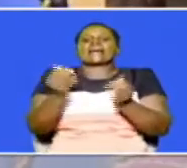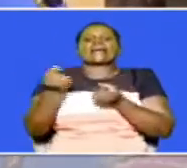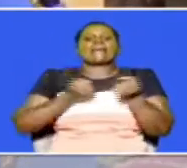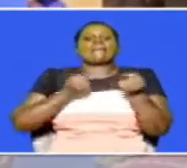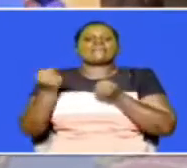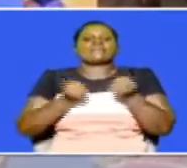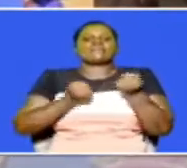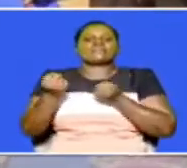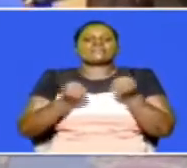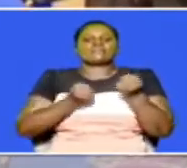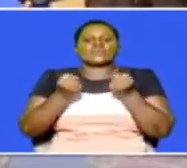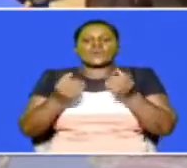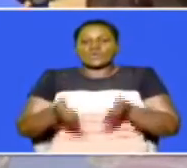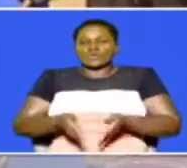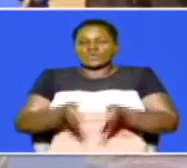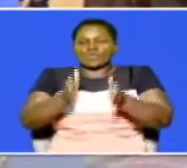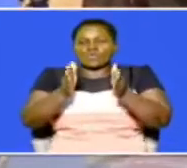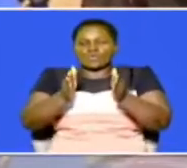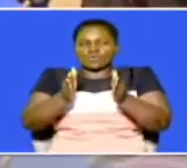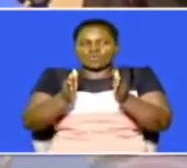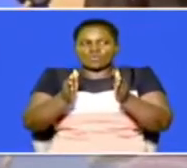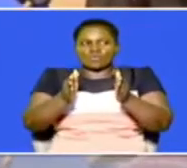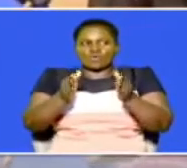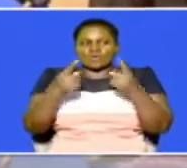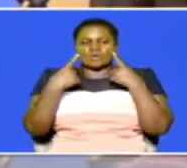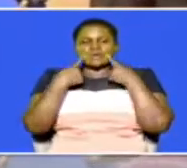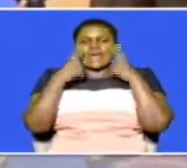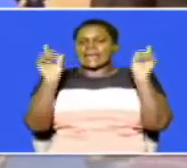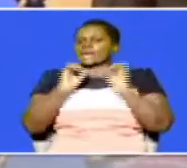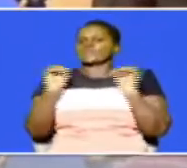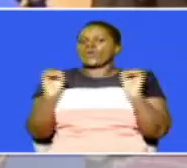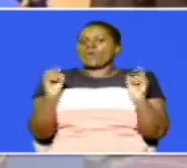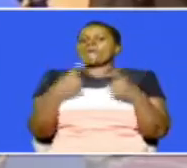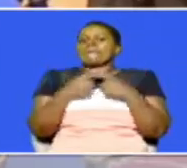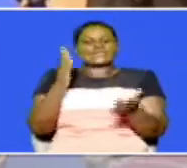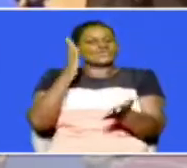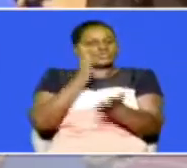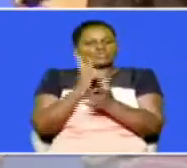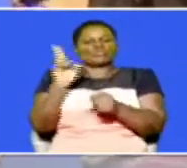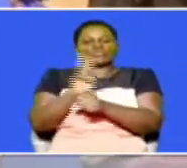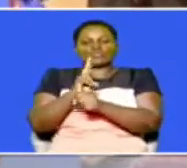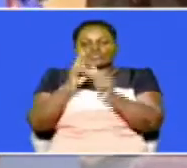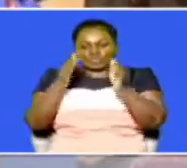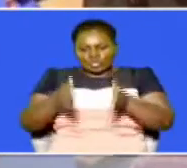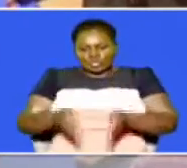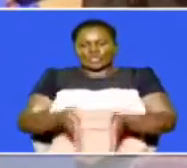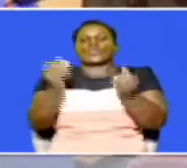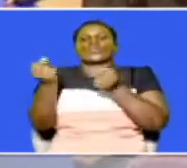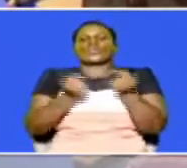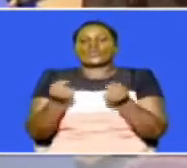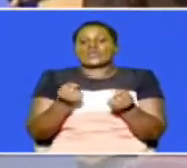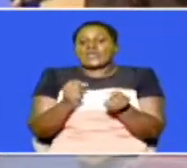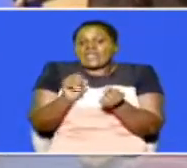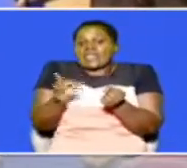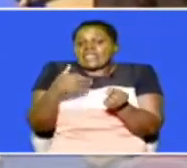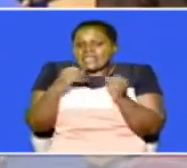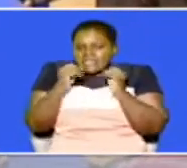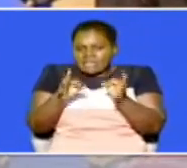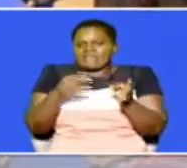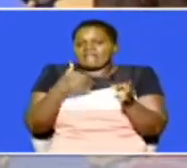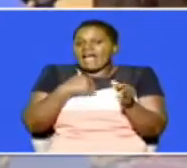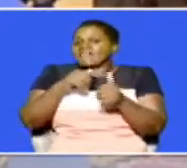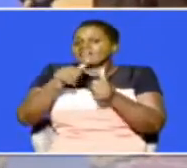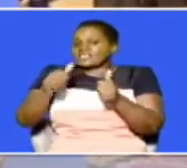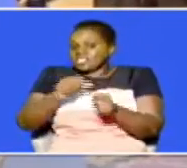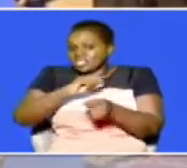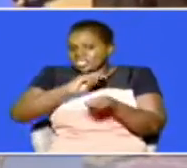Obviously, the route is a classified security matter, so we'll not tell you the route. But unless there is any other change, as of